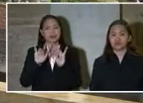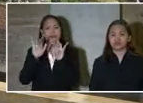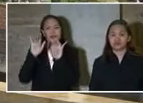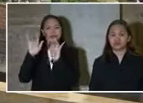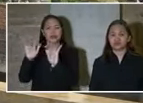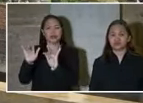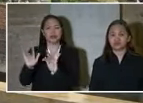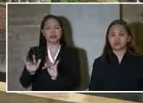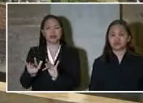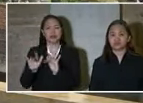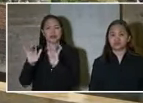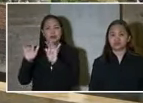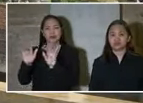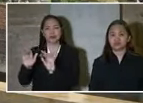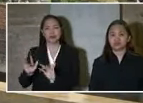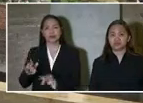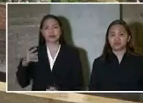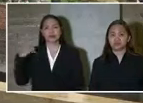sa